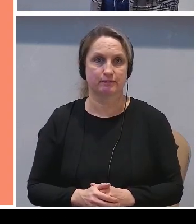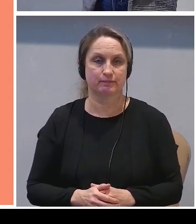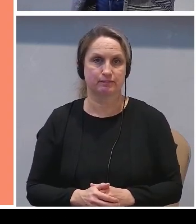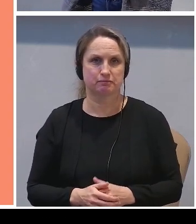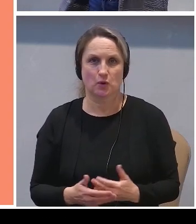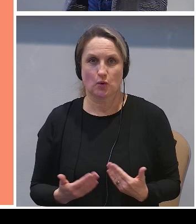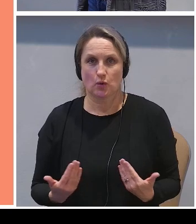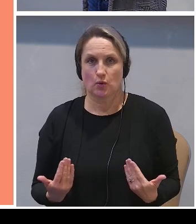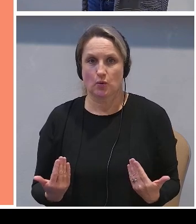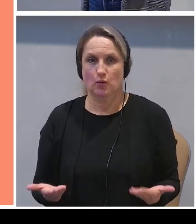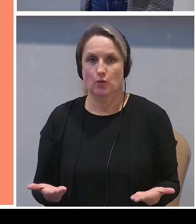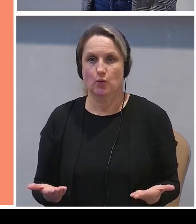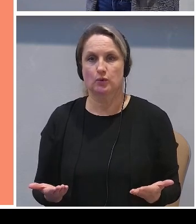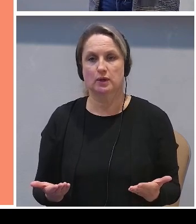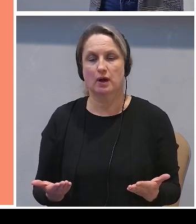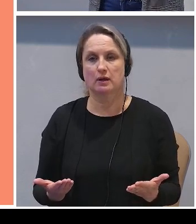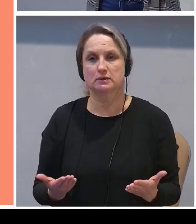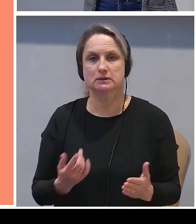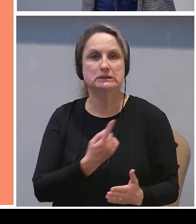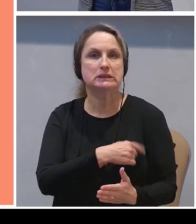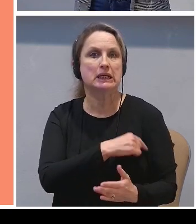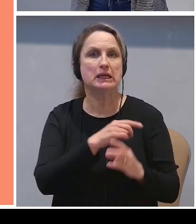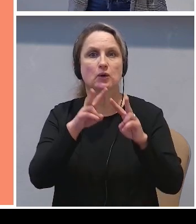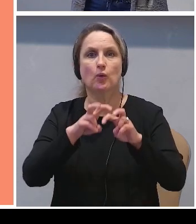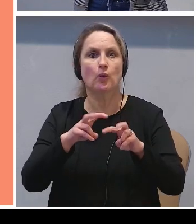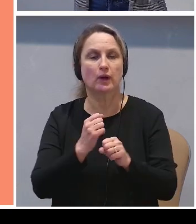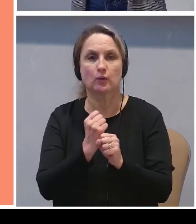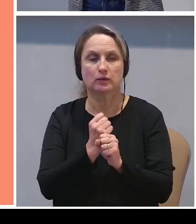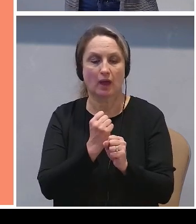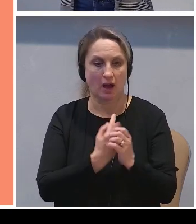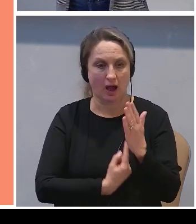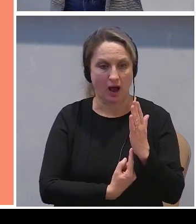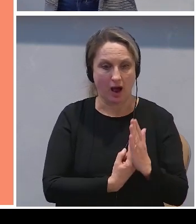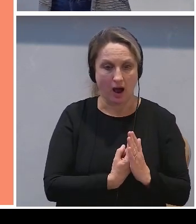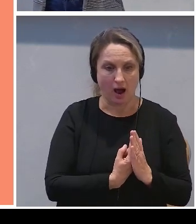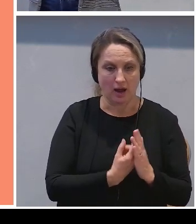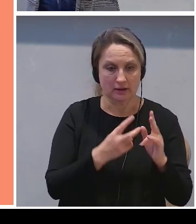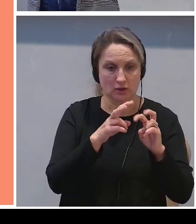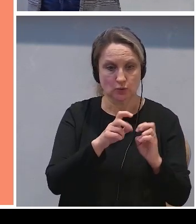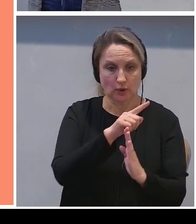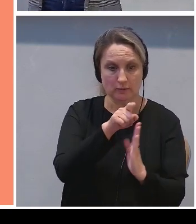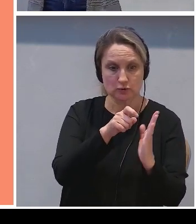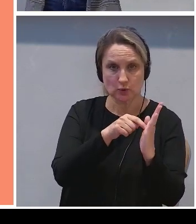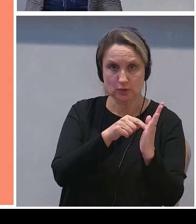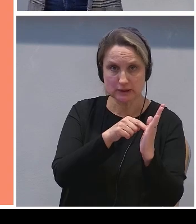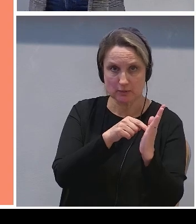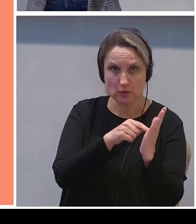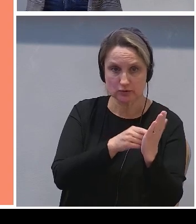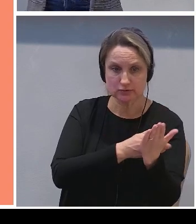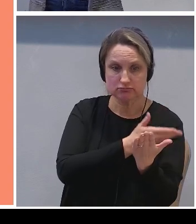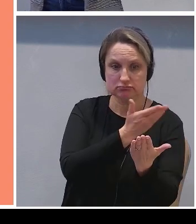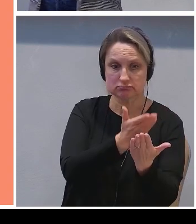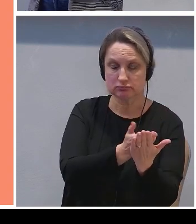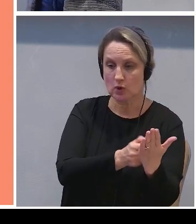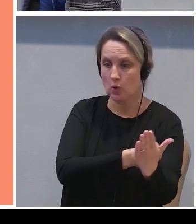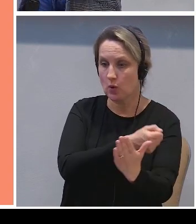disseminated, all the steps in between. And we said, okay, what has been developed by others that is free, that is public, that can be used and